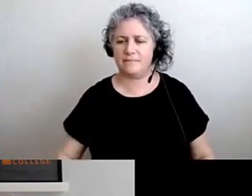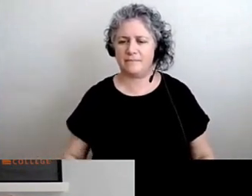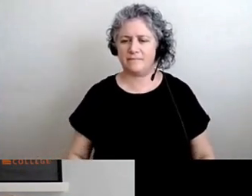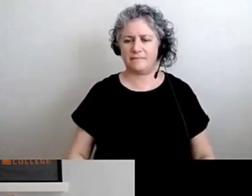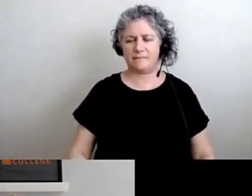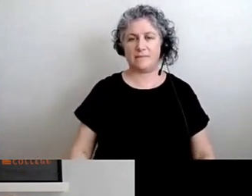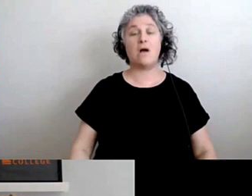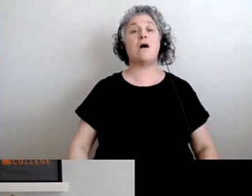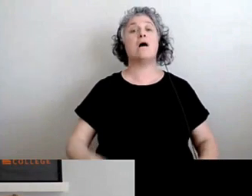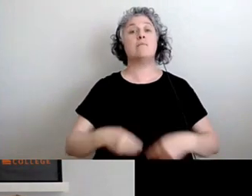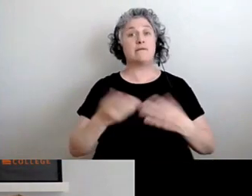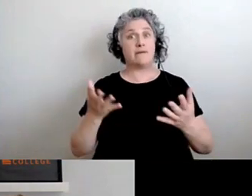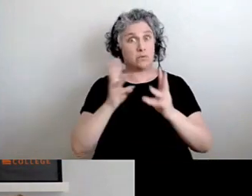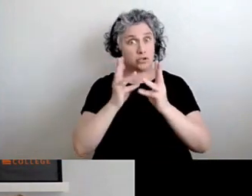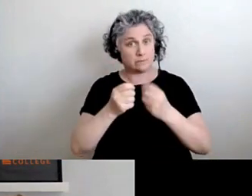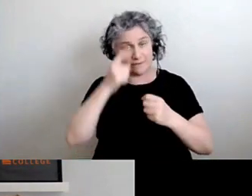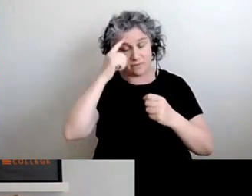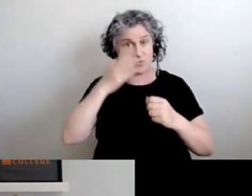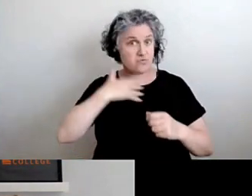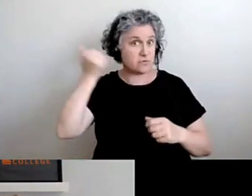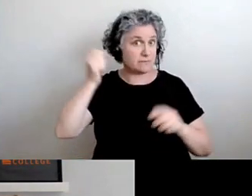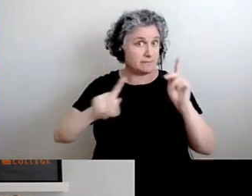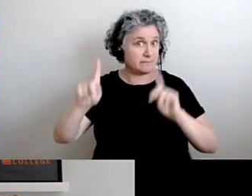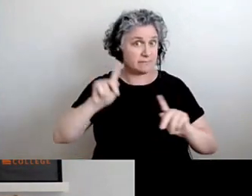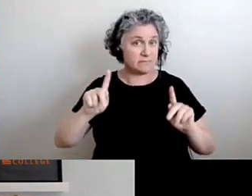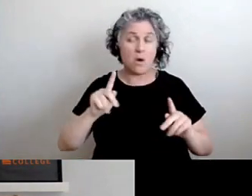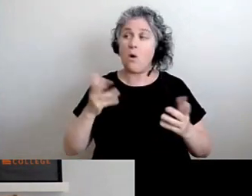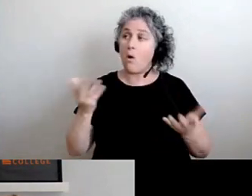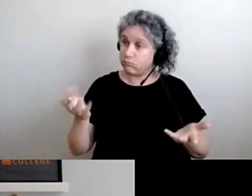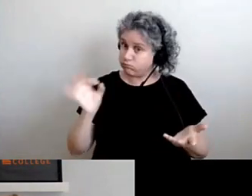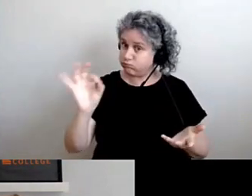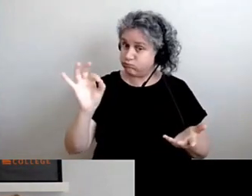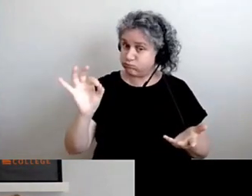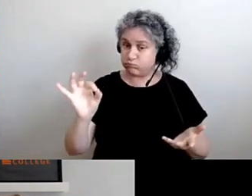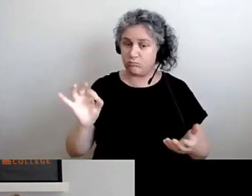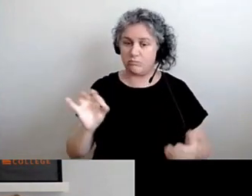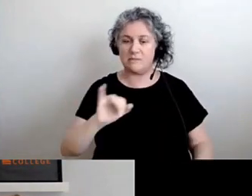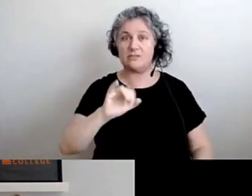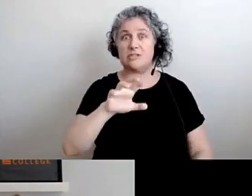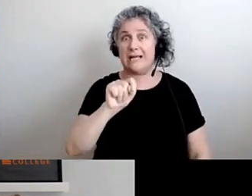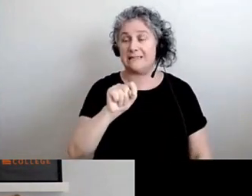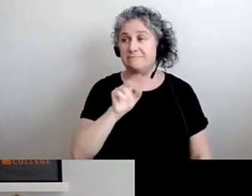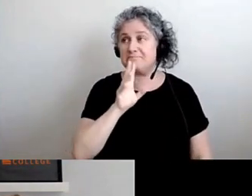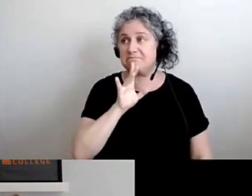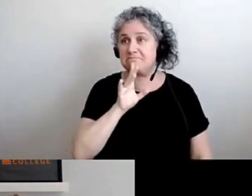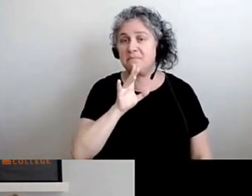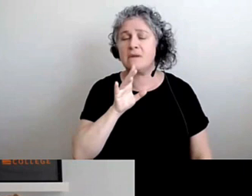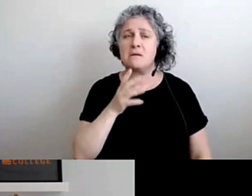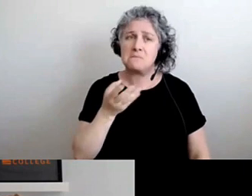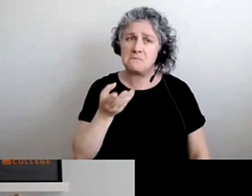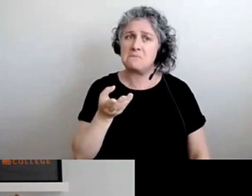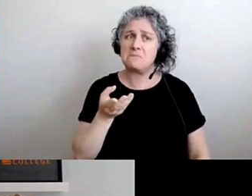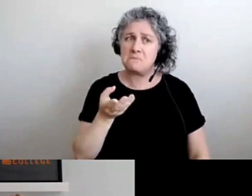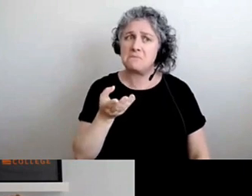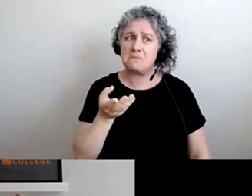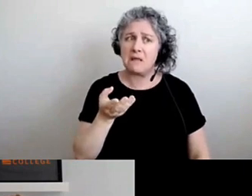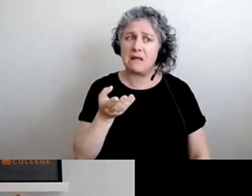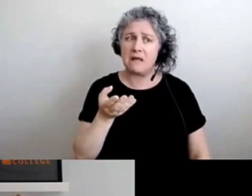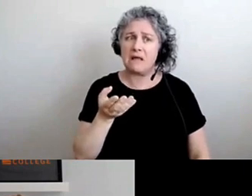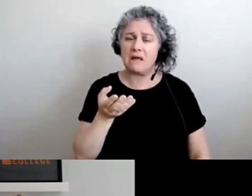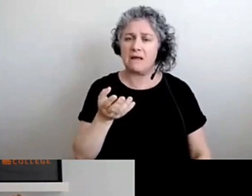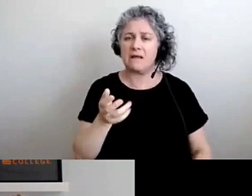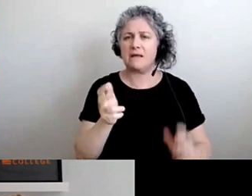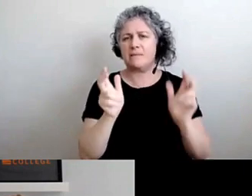To provide workshops for elders. Okay. All right. Okay. Okay. So, I mean, the